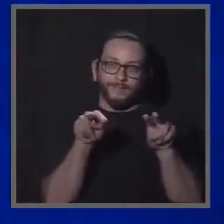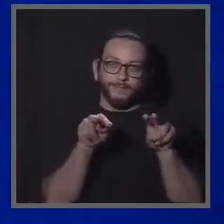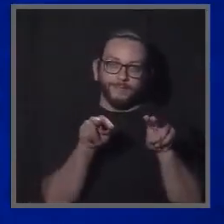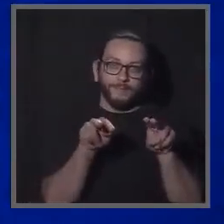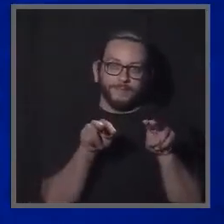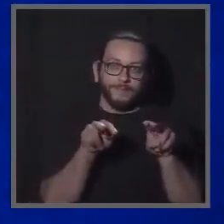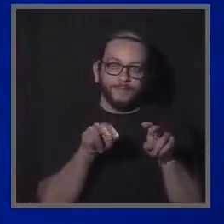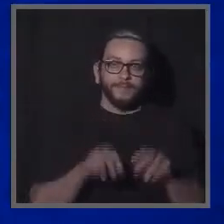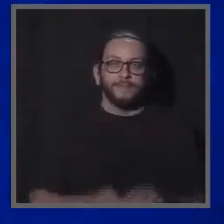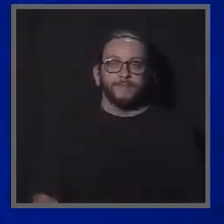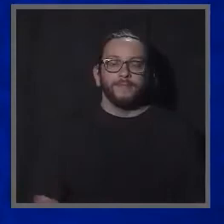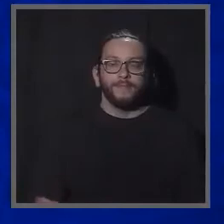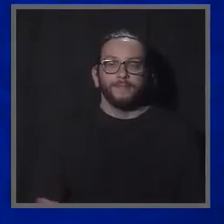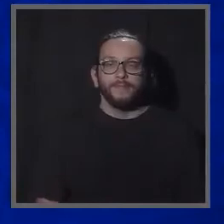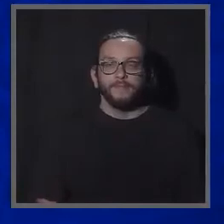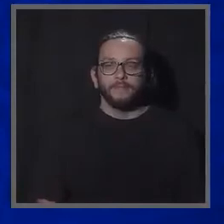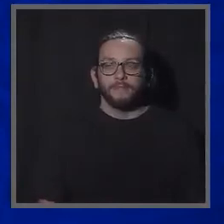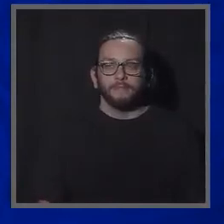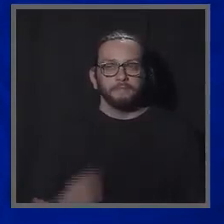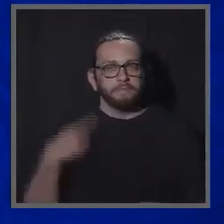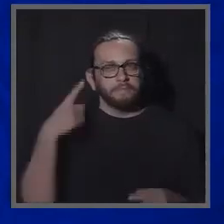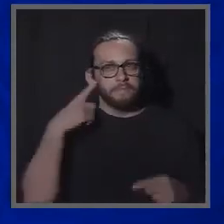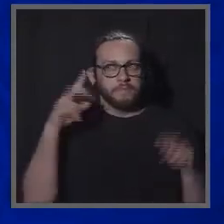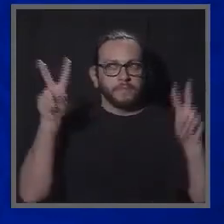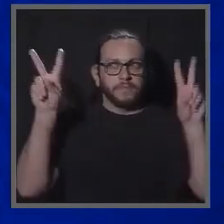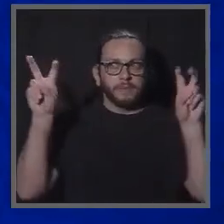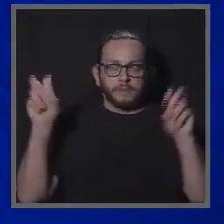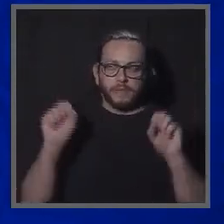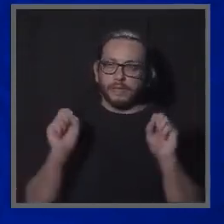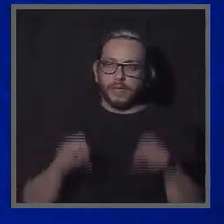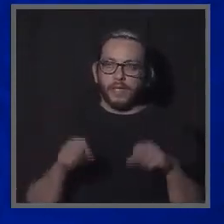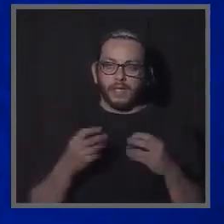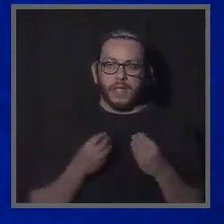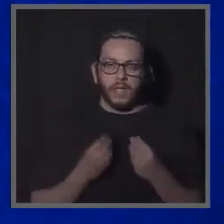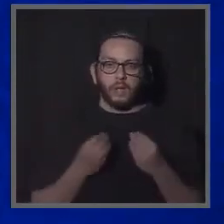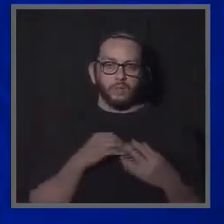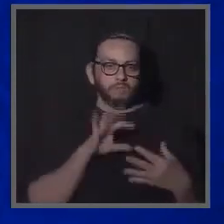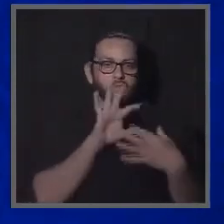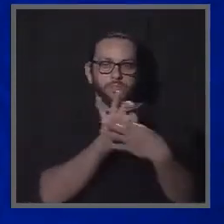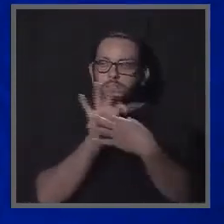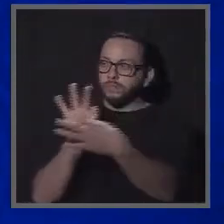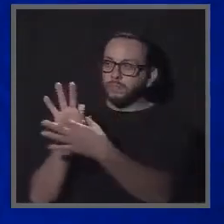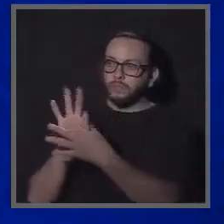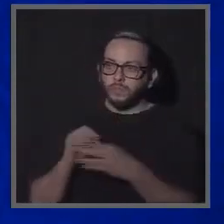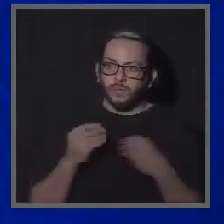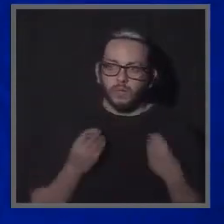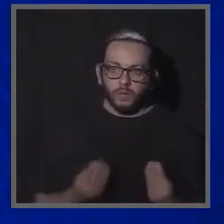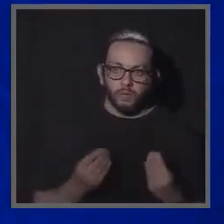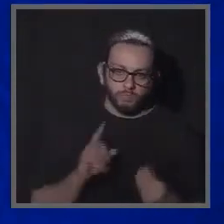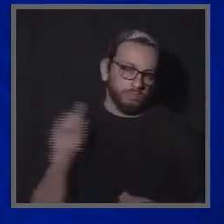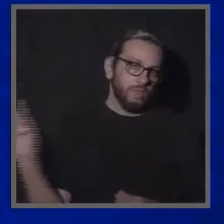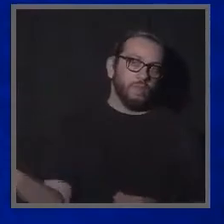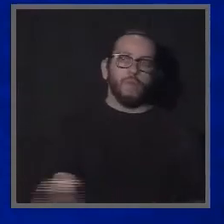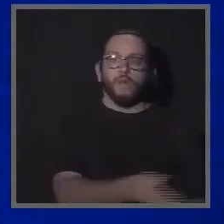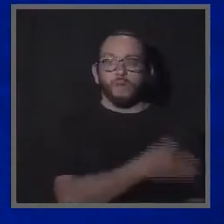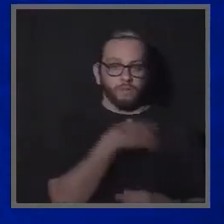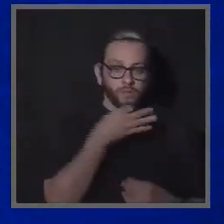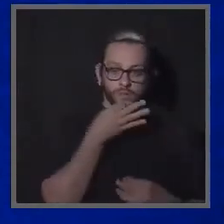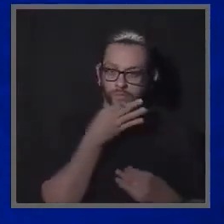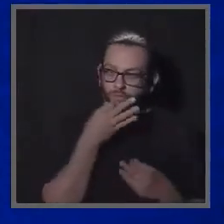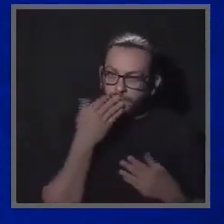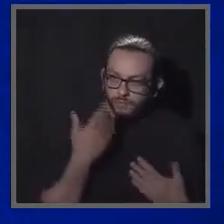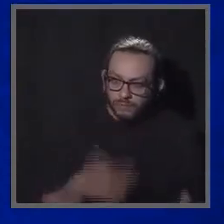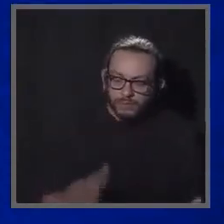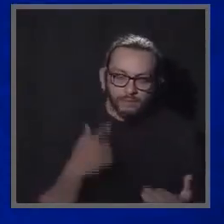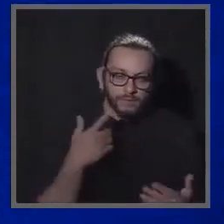is addressing all the subjects that we are talking about. And giving insights to